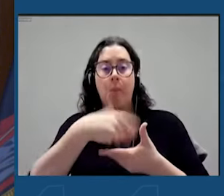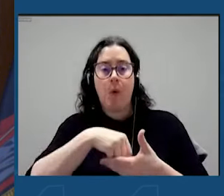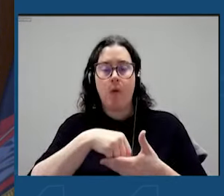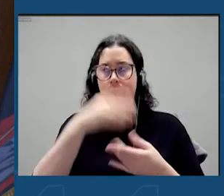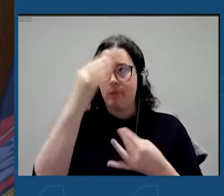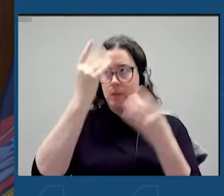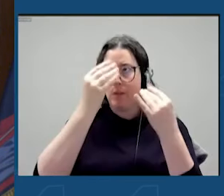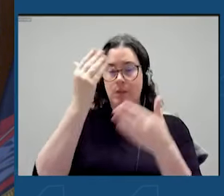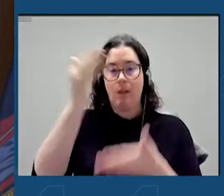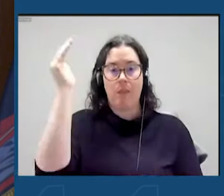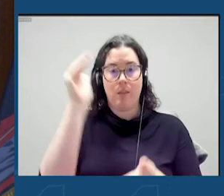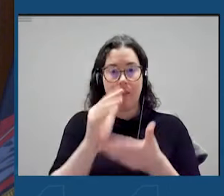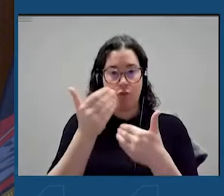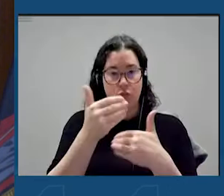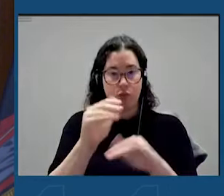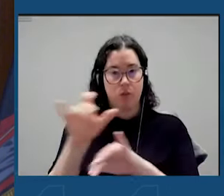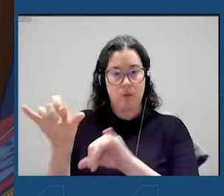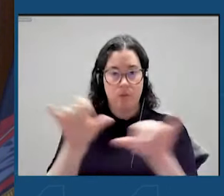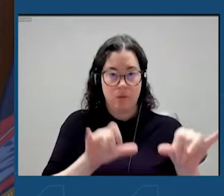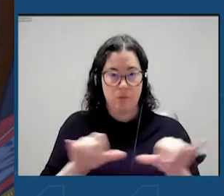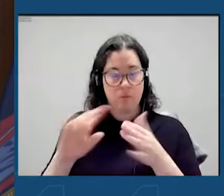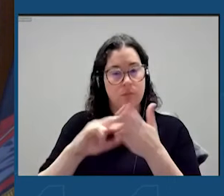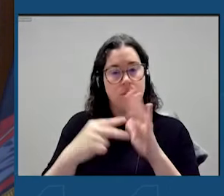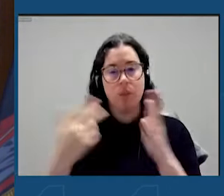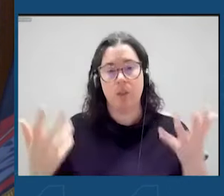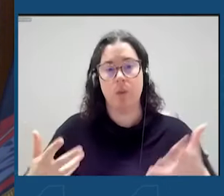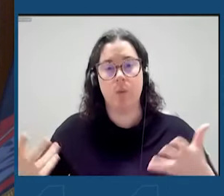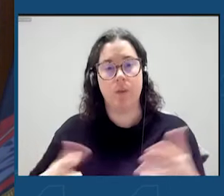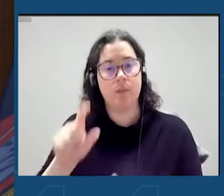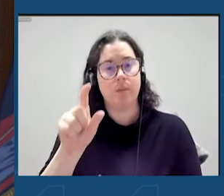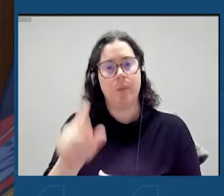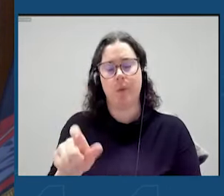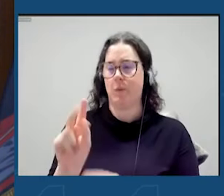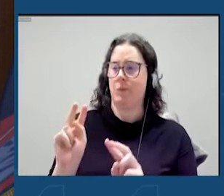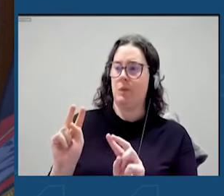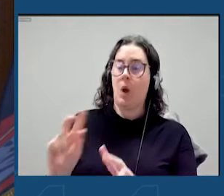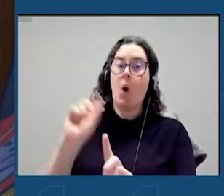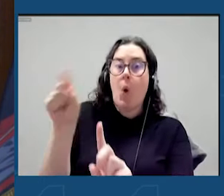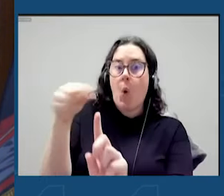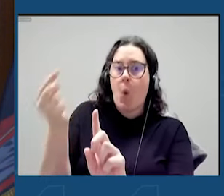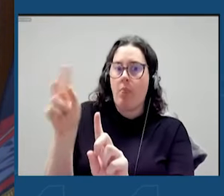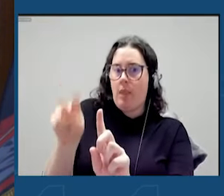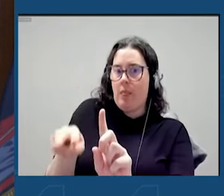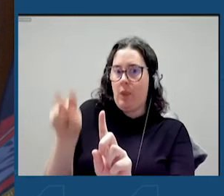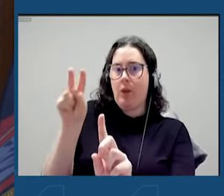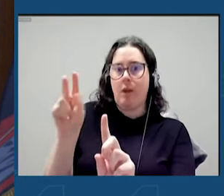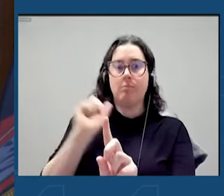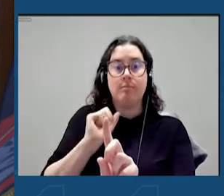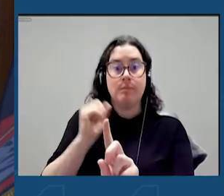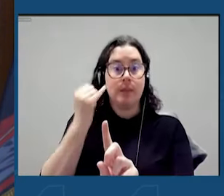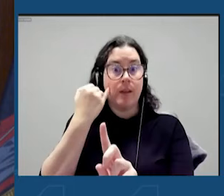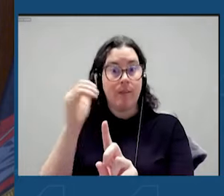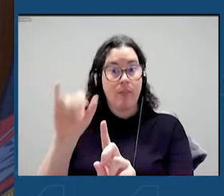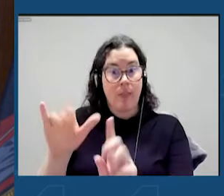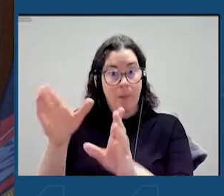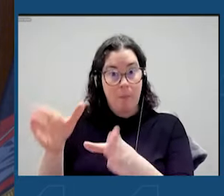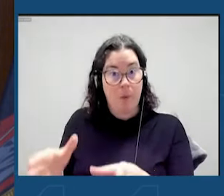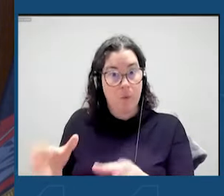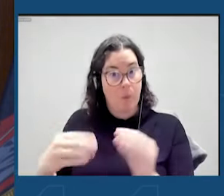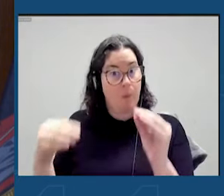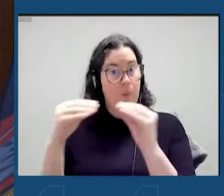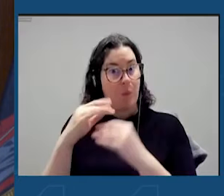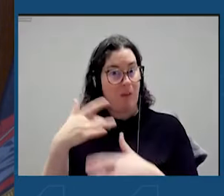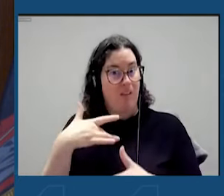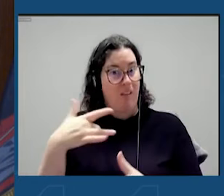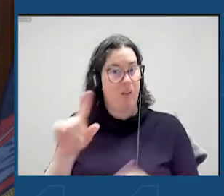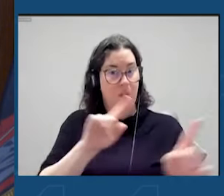least restrictive standard, which says you're supposed to simply look at and only look at whether or not someone is more likely to return to court